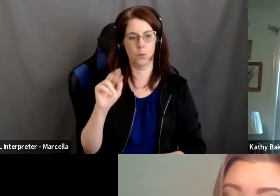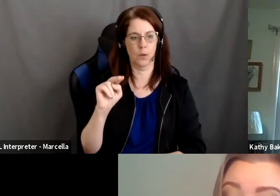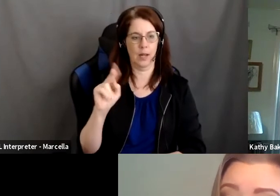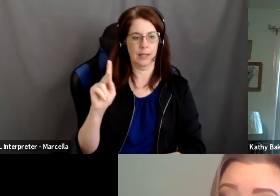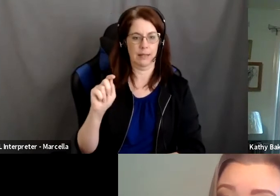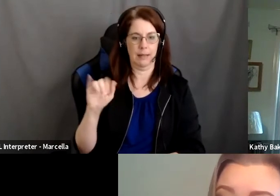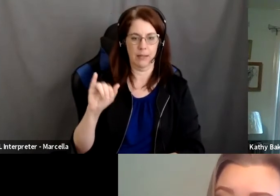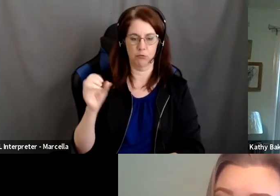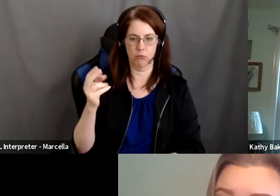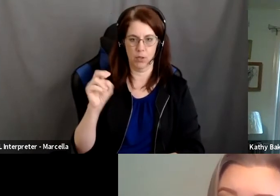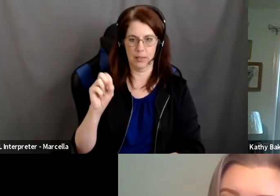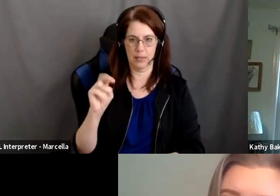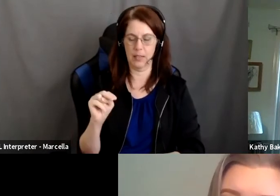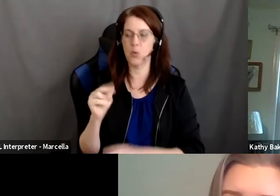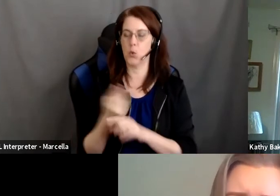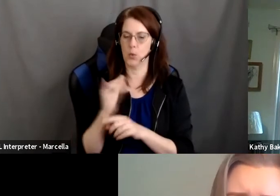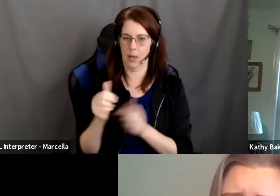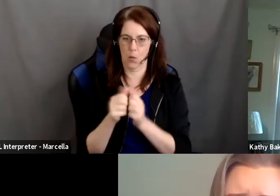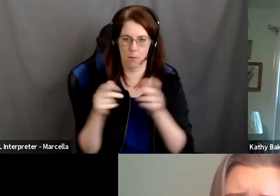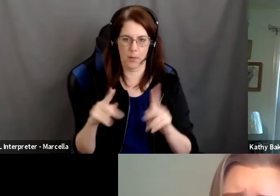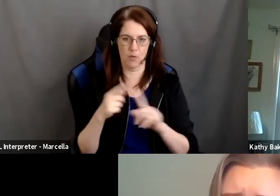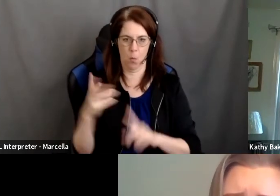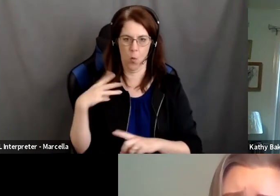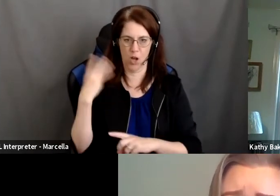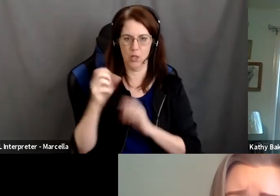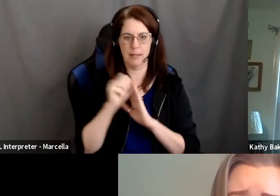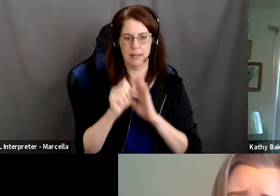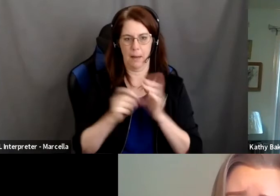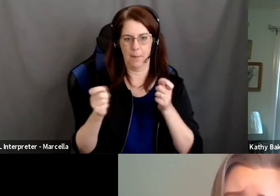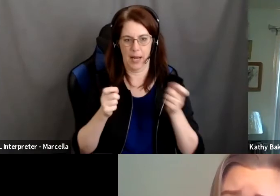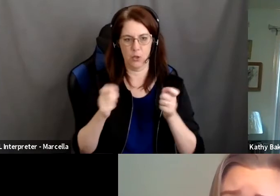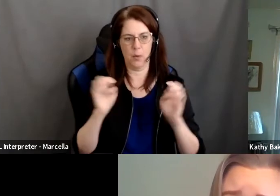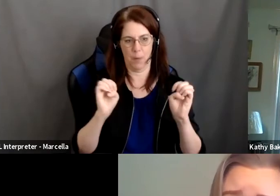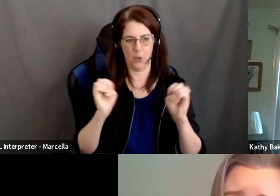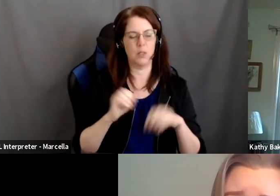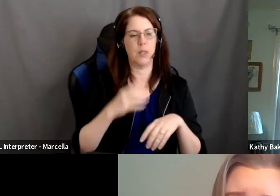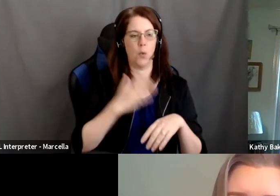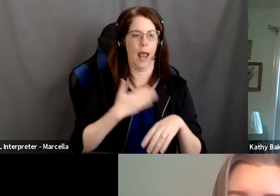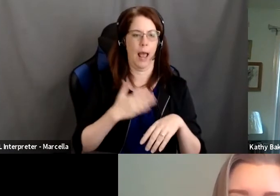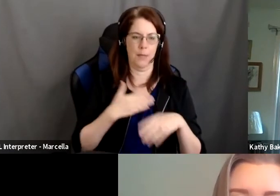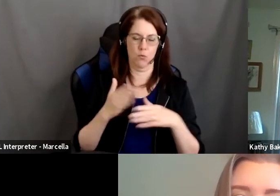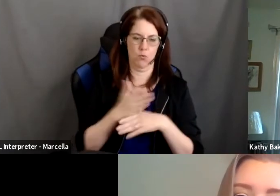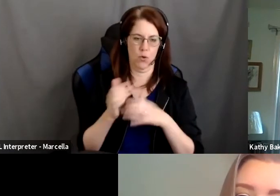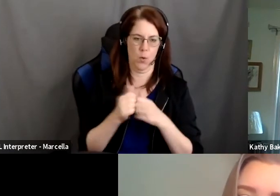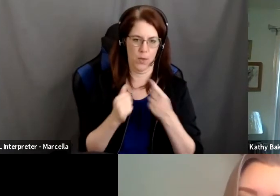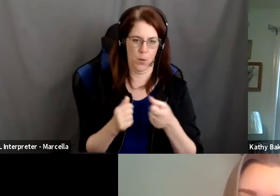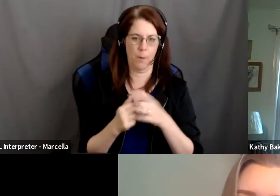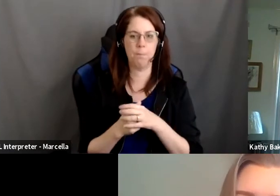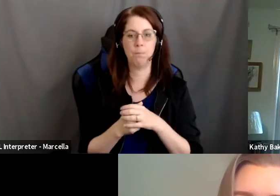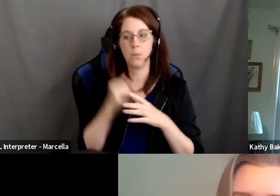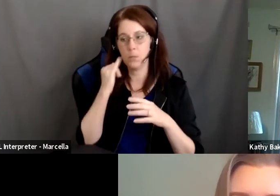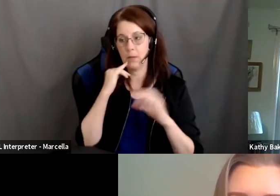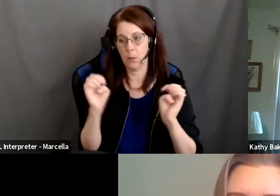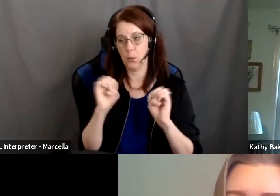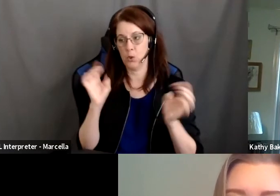permission from the Washington State Emergency Management. This is an excellent tool, and we are very happy to be able to share this with you. So in emergencies